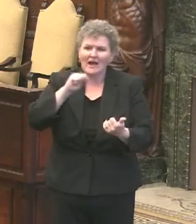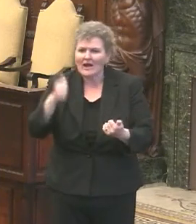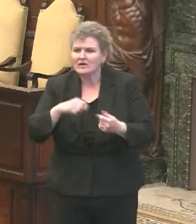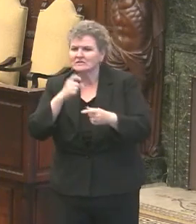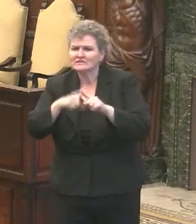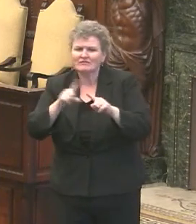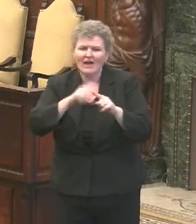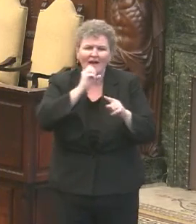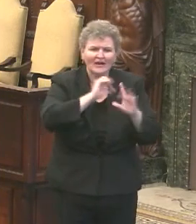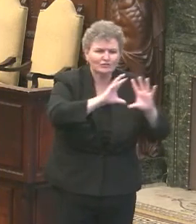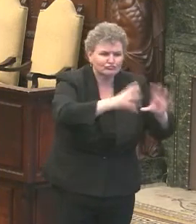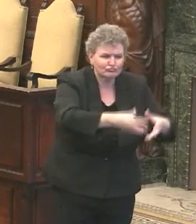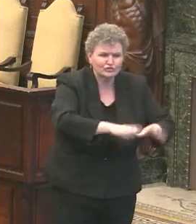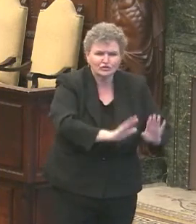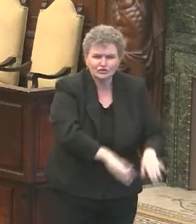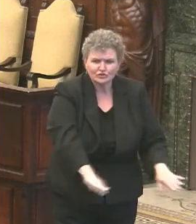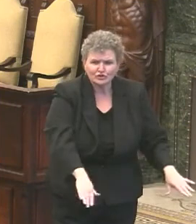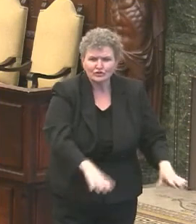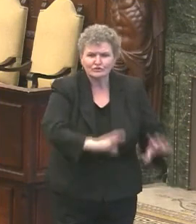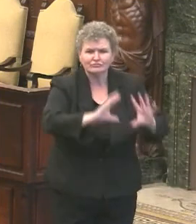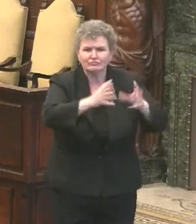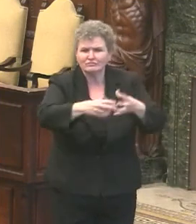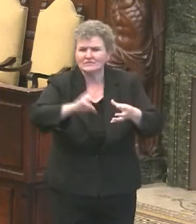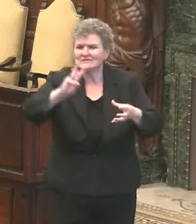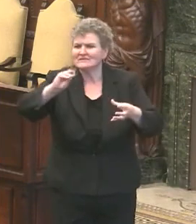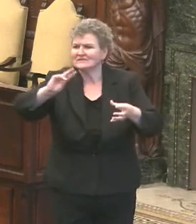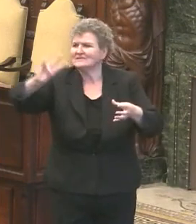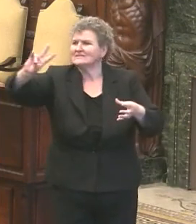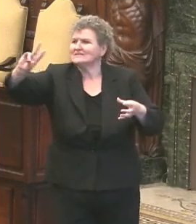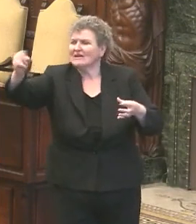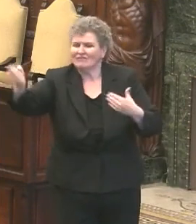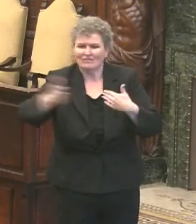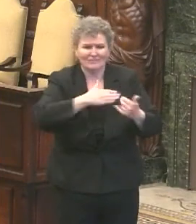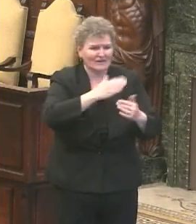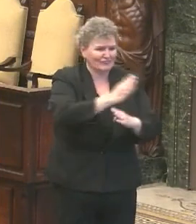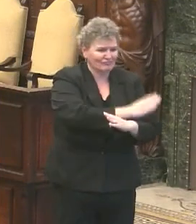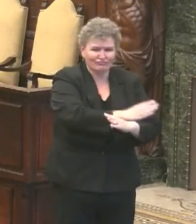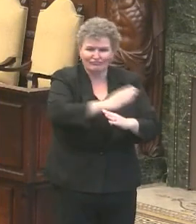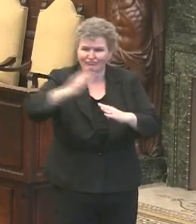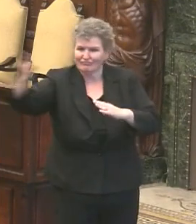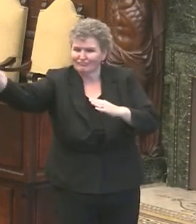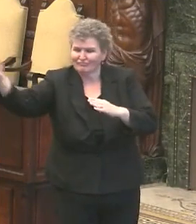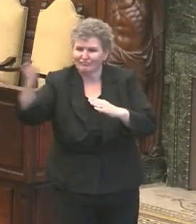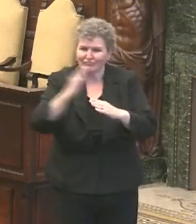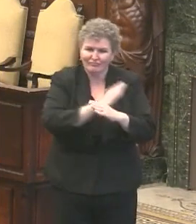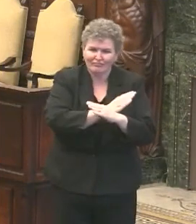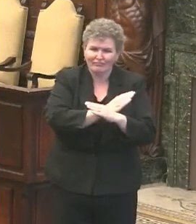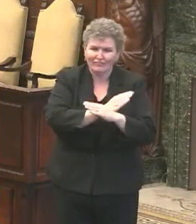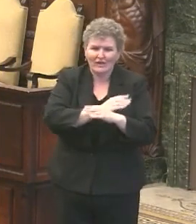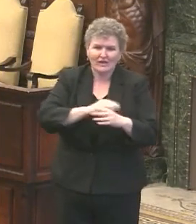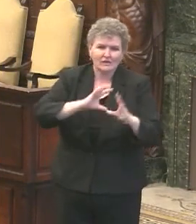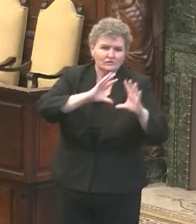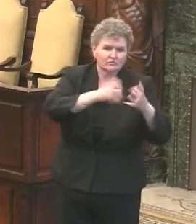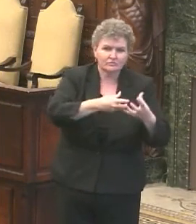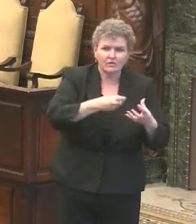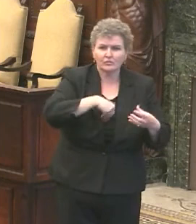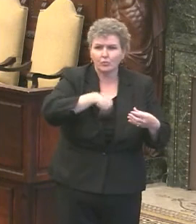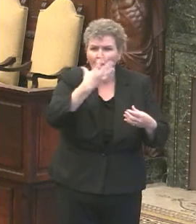children through people in their 70s. They're increasing in every racial and ethnic group, and they're increasing in every zip code in the